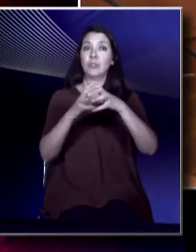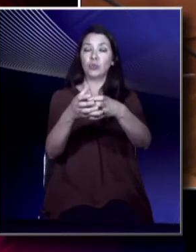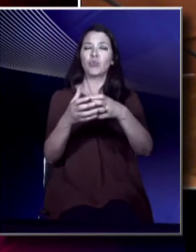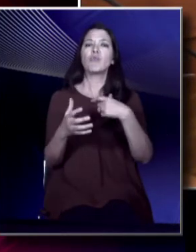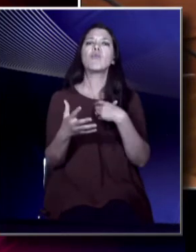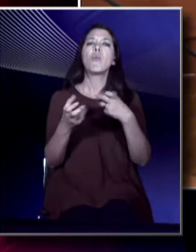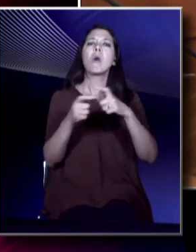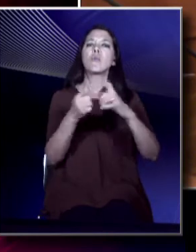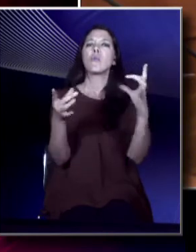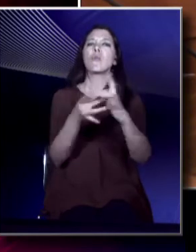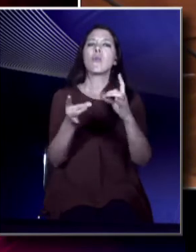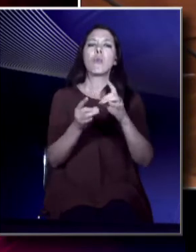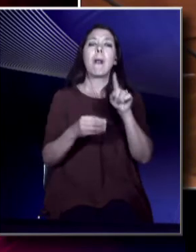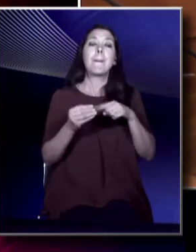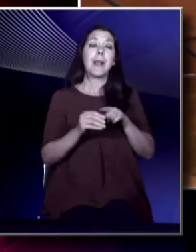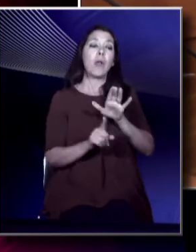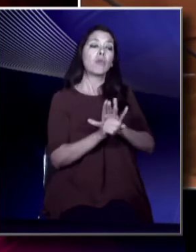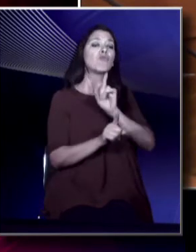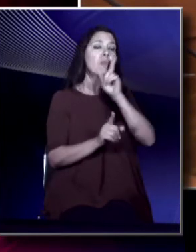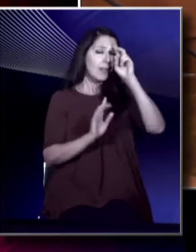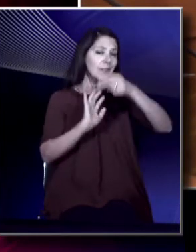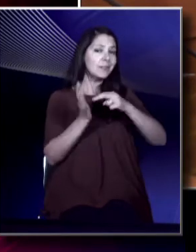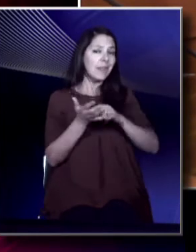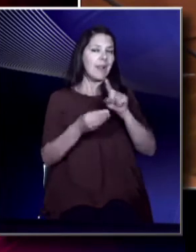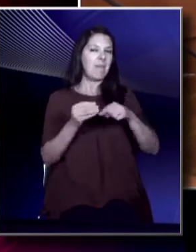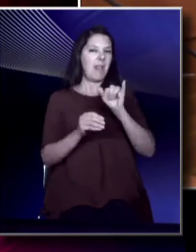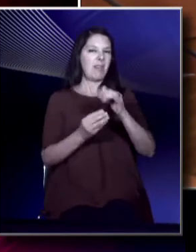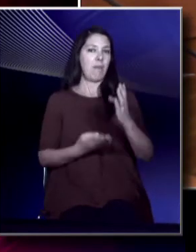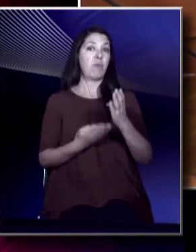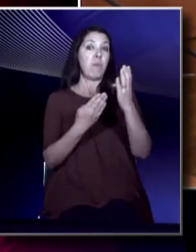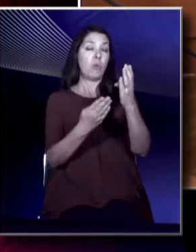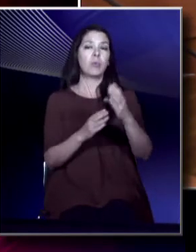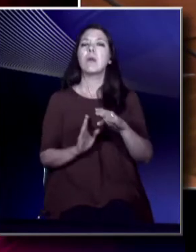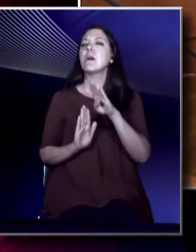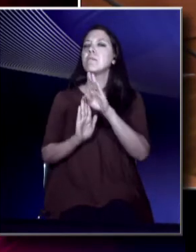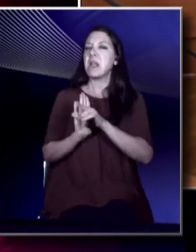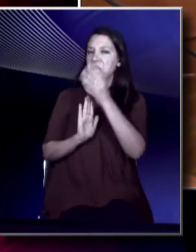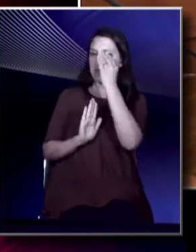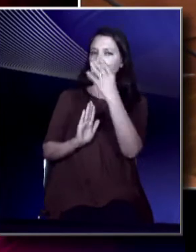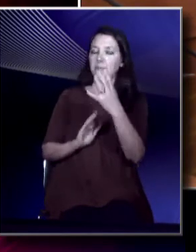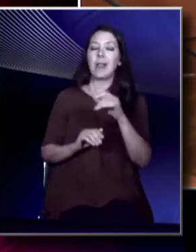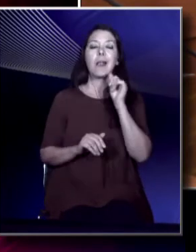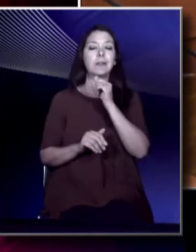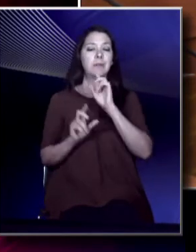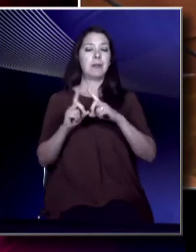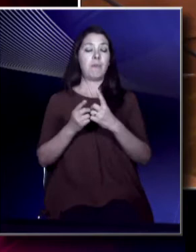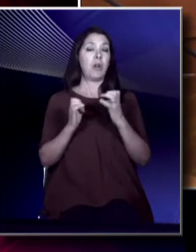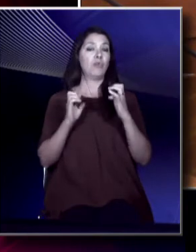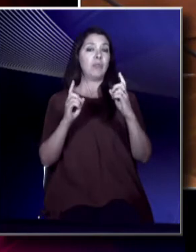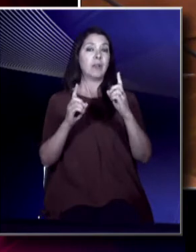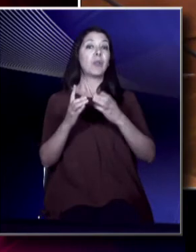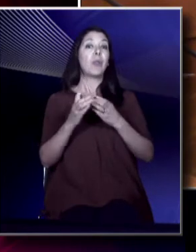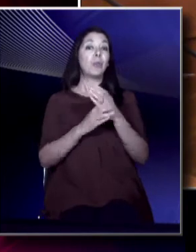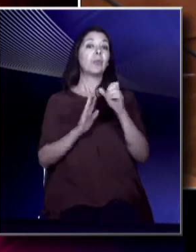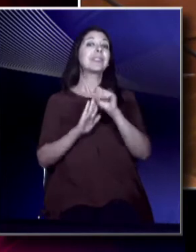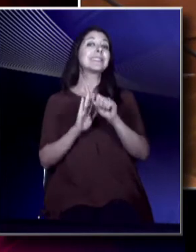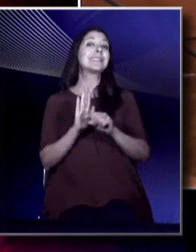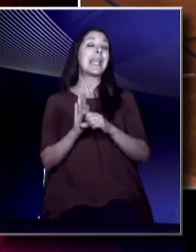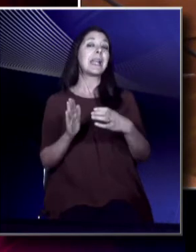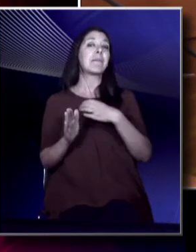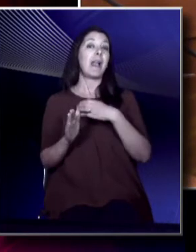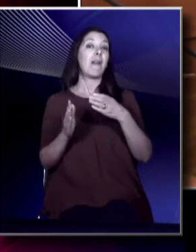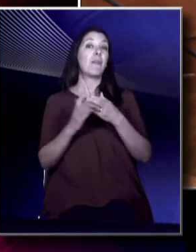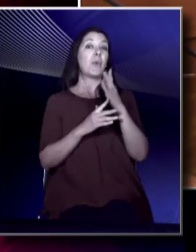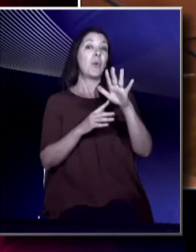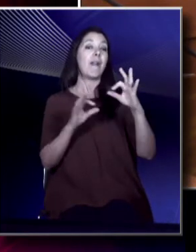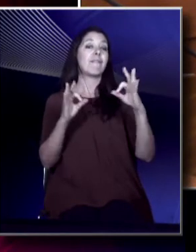Reitman's original proposal. First, some background. The Arizona Department of Education has found through the state complaint process that the Flagstaff